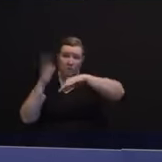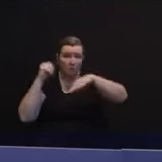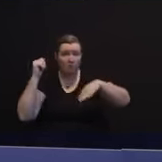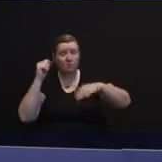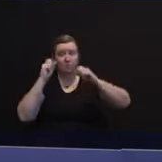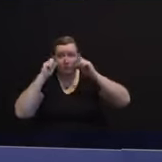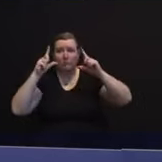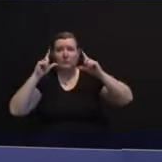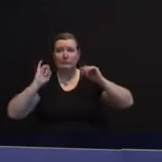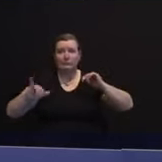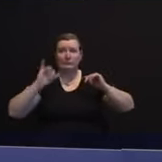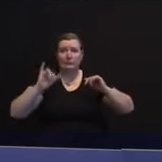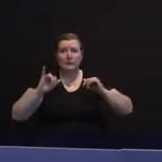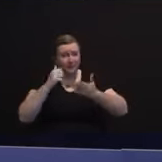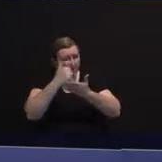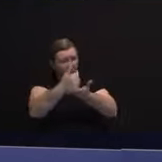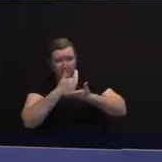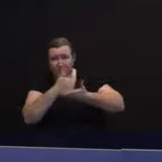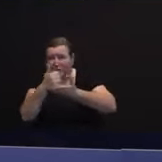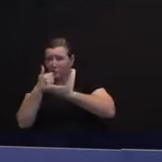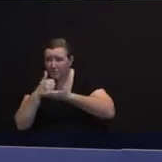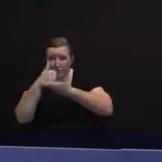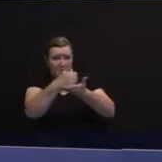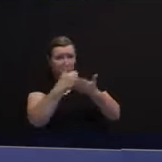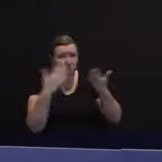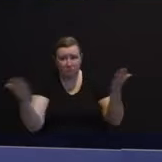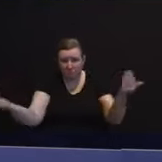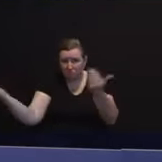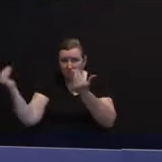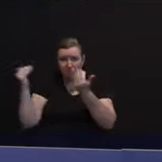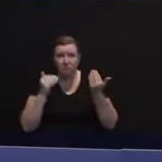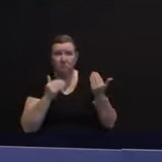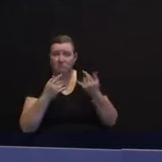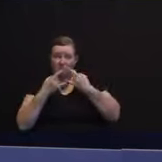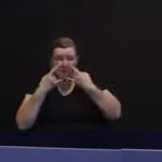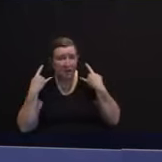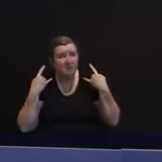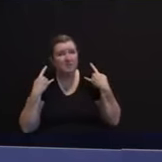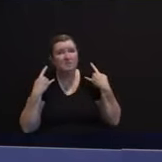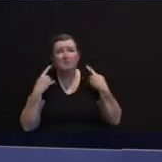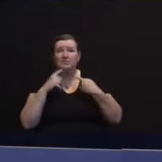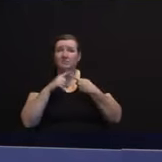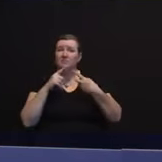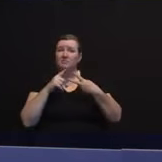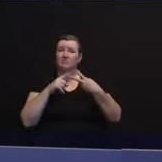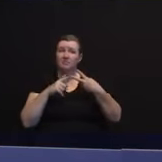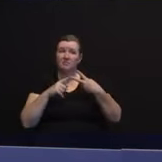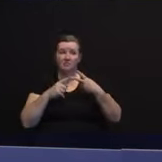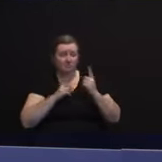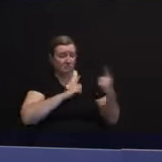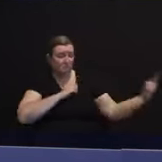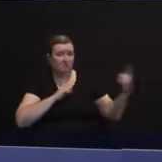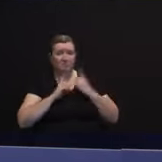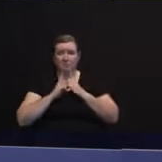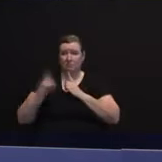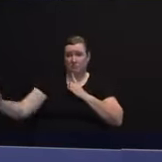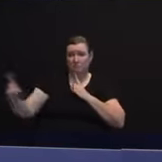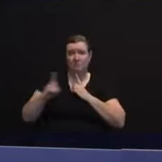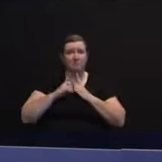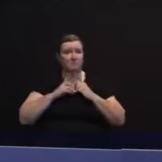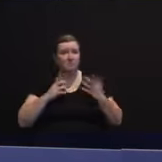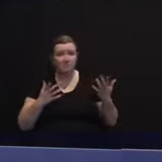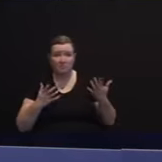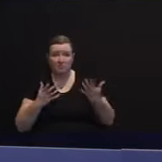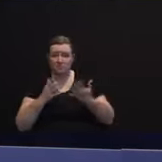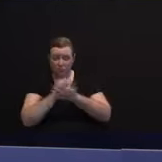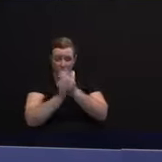masking, social distancing, washing your hands, staying home if you're sick, getting tested if you've been exposed,